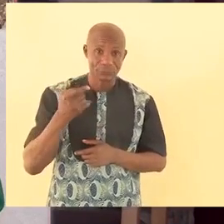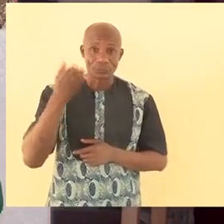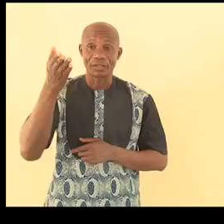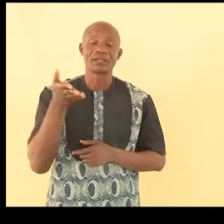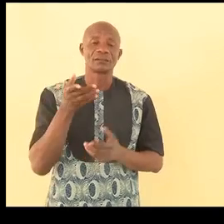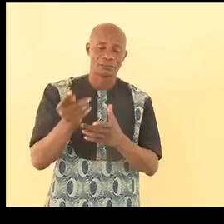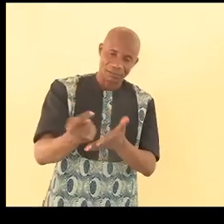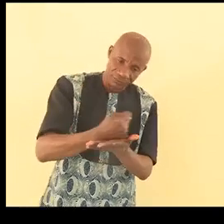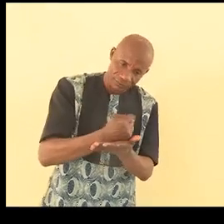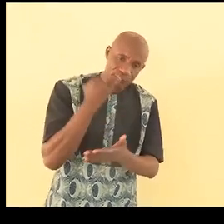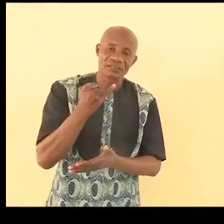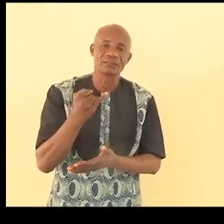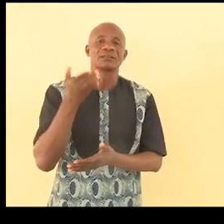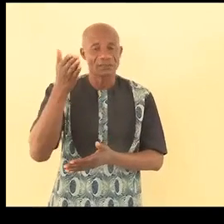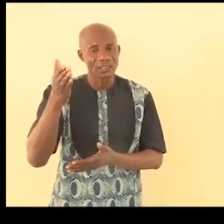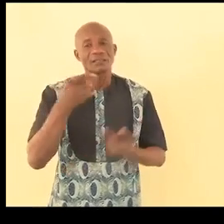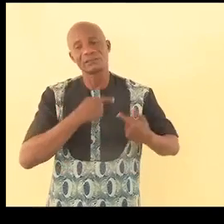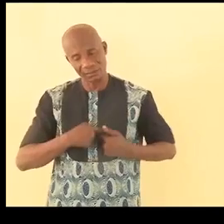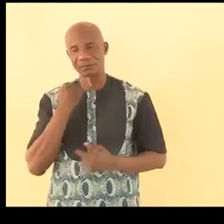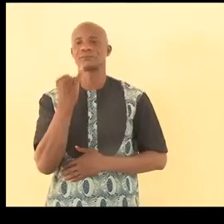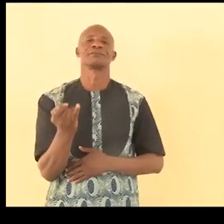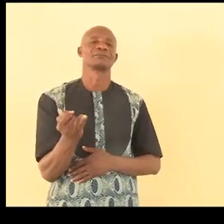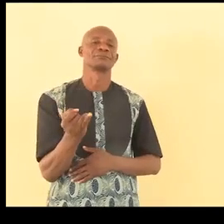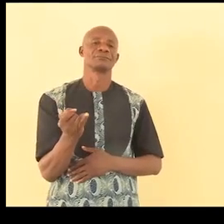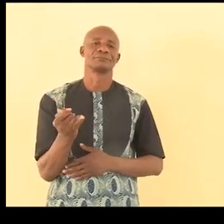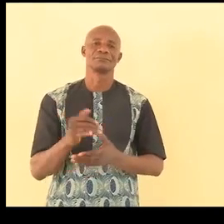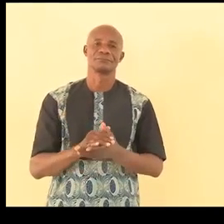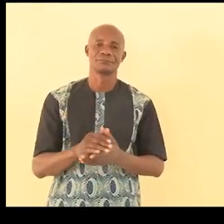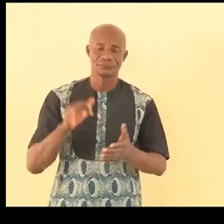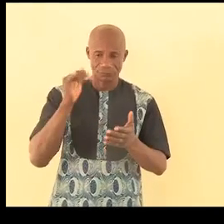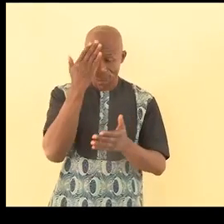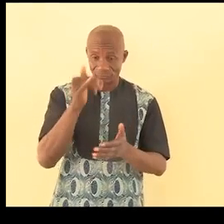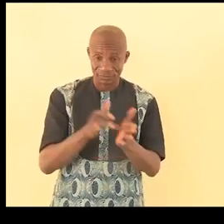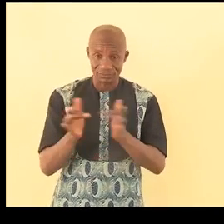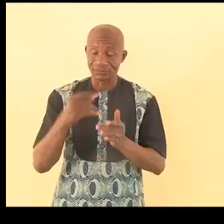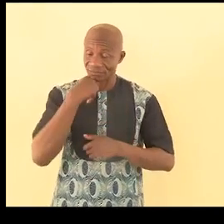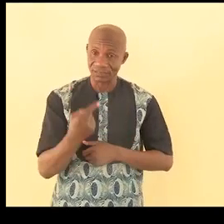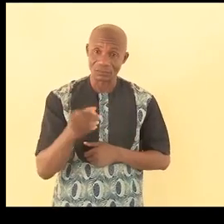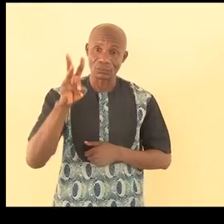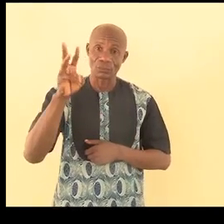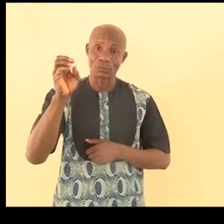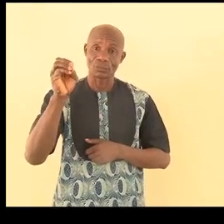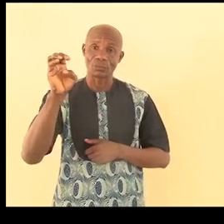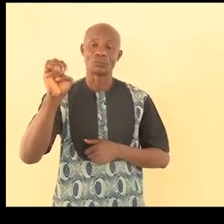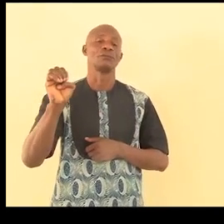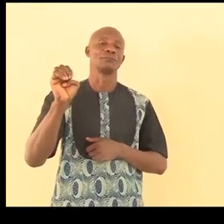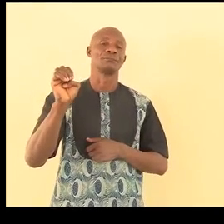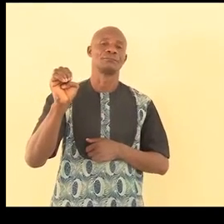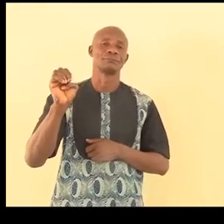Because where their treasure is, there also will their hearts be. That's why Jesus says, woe.